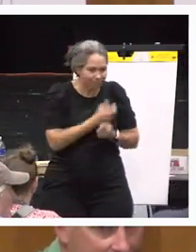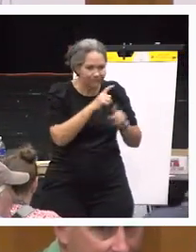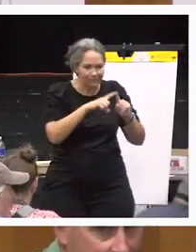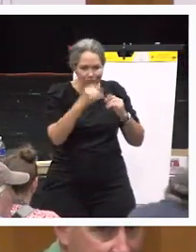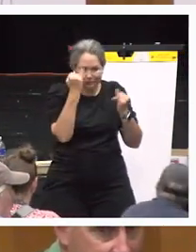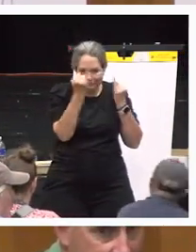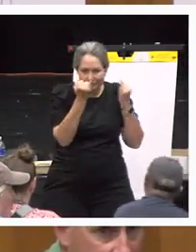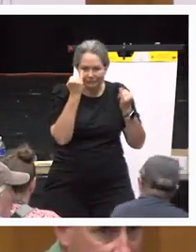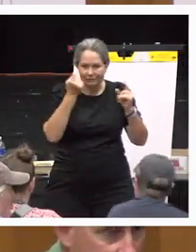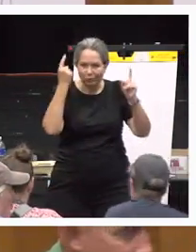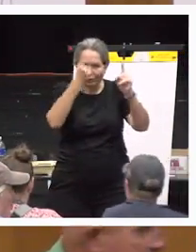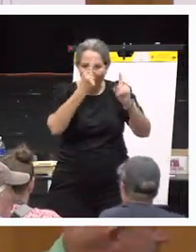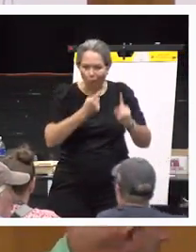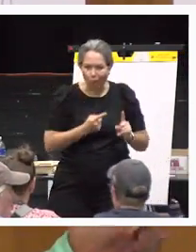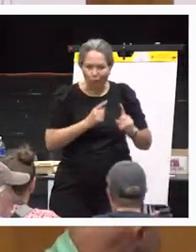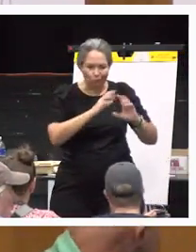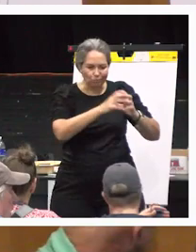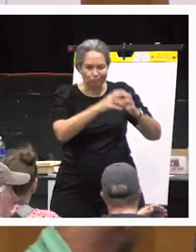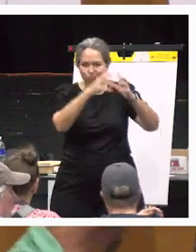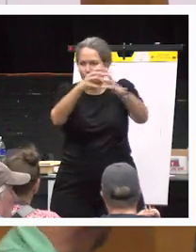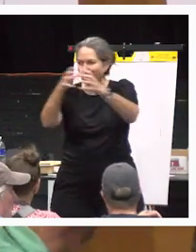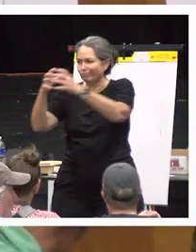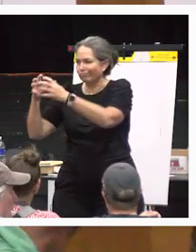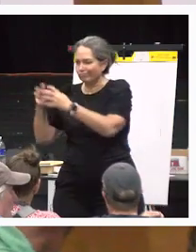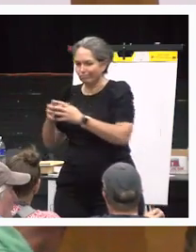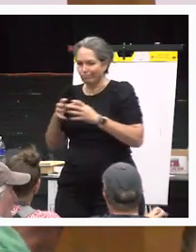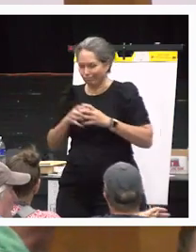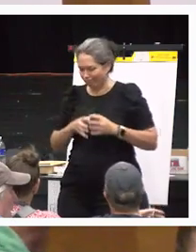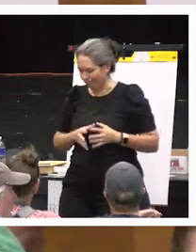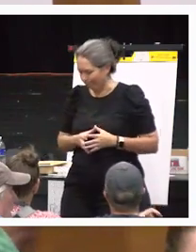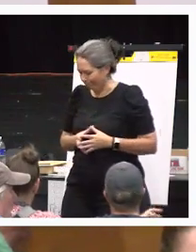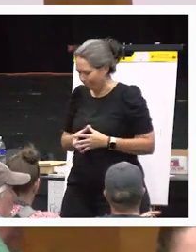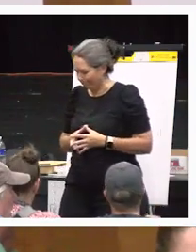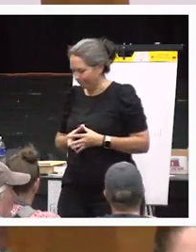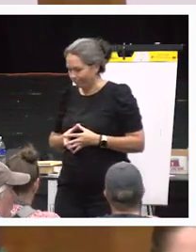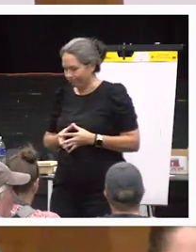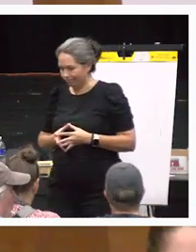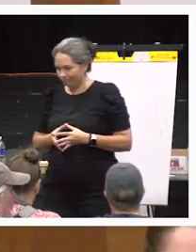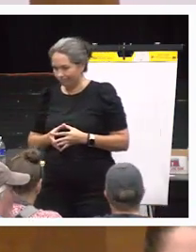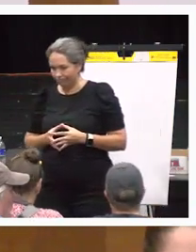goals and some of the actions that it should be taking early on.